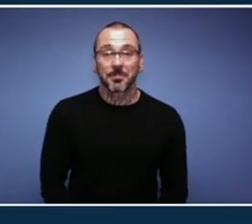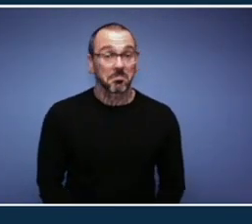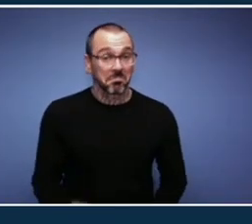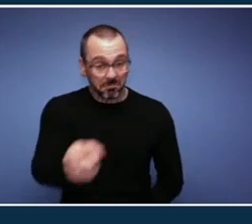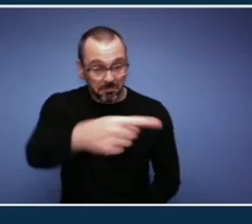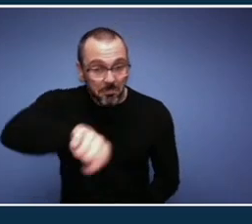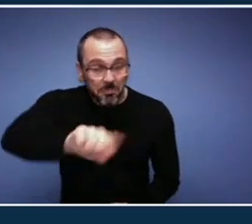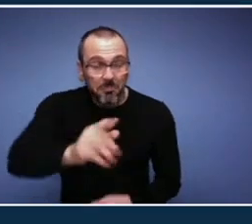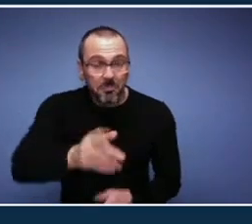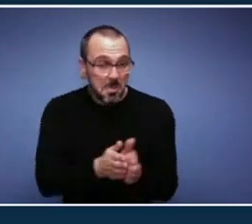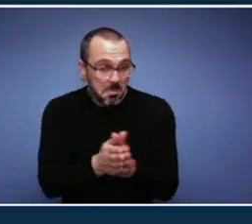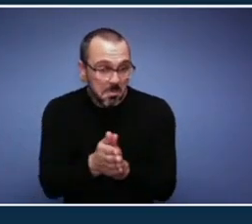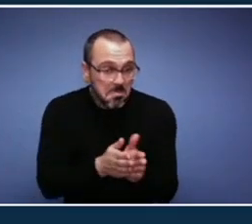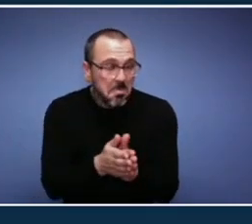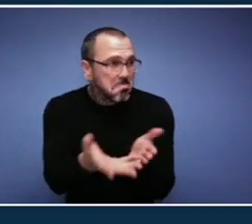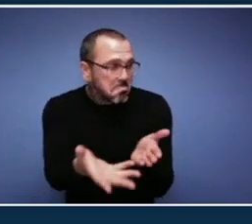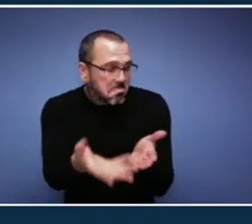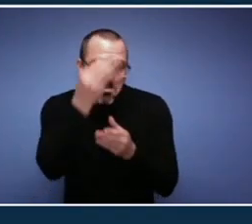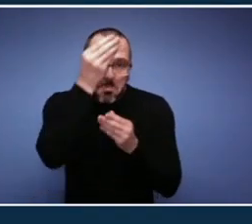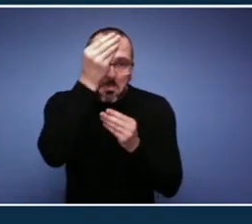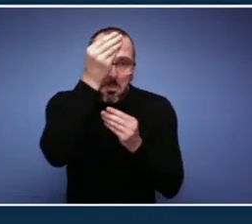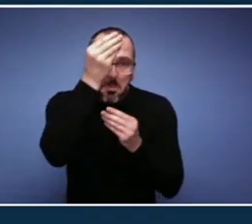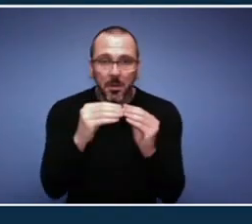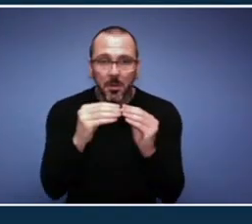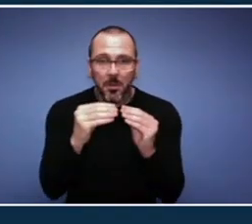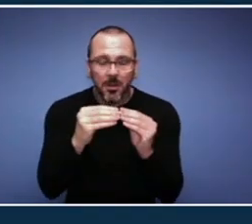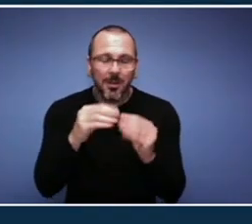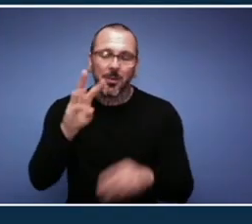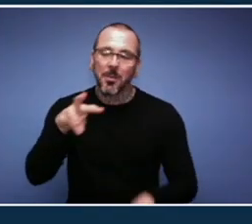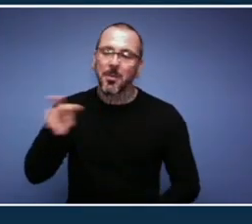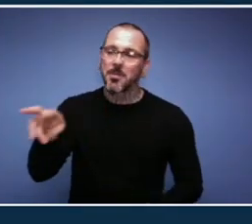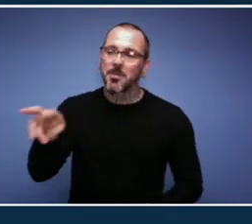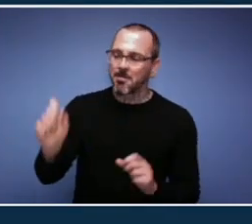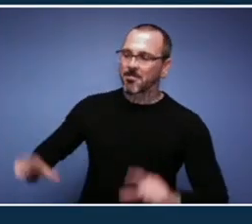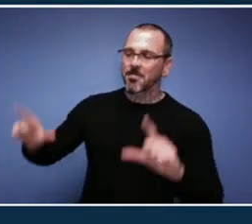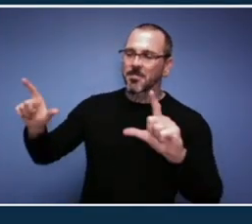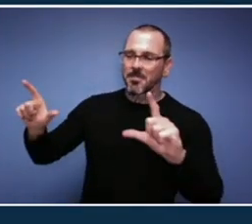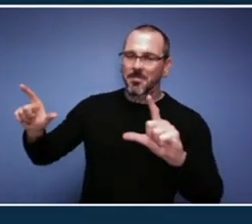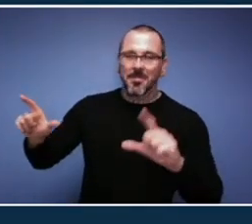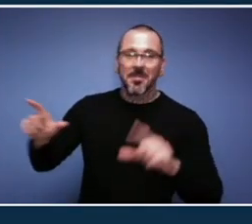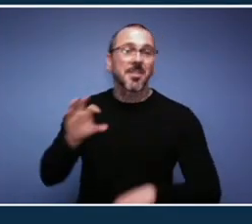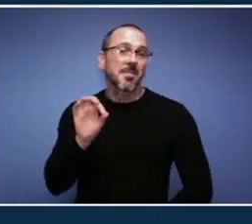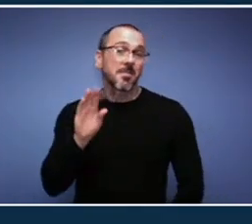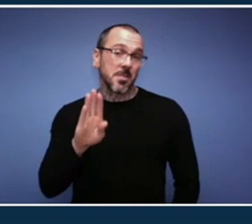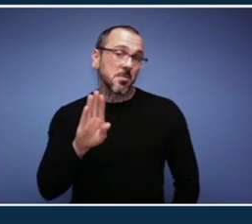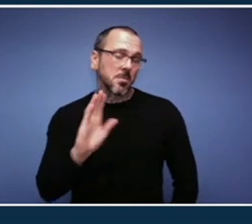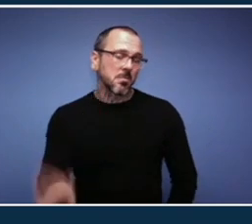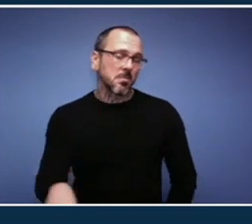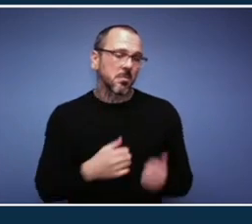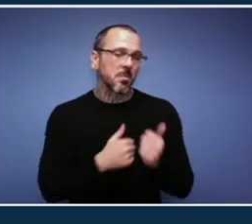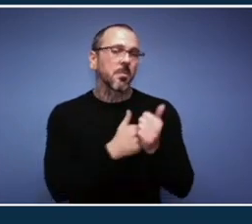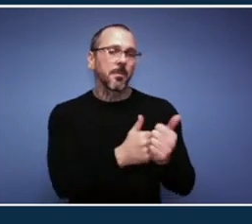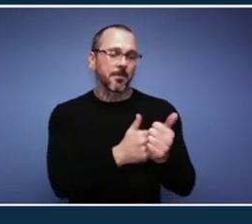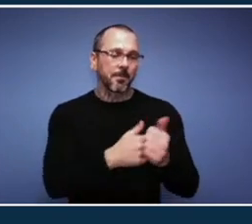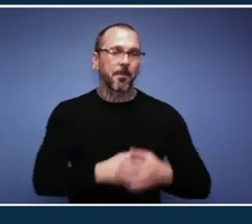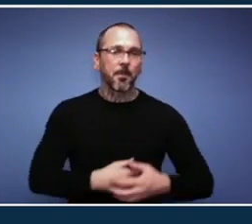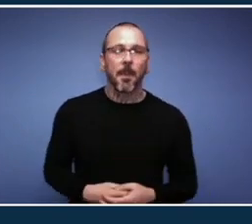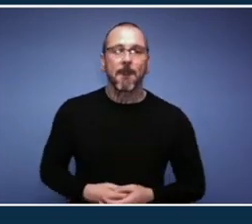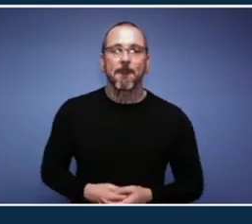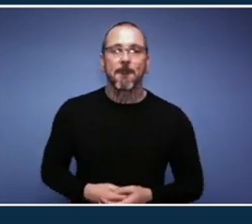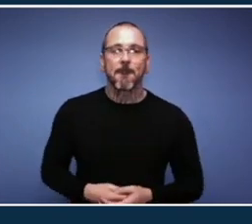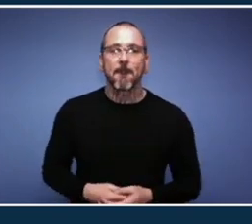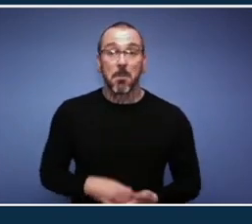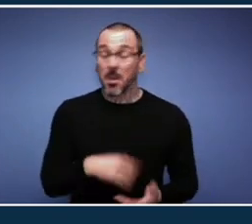learning more will go check out the website and our Facebook, and get in touch